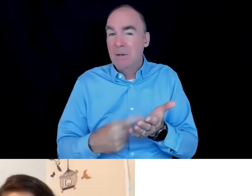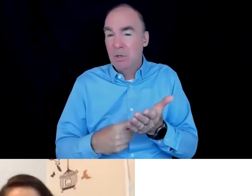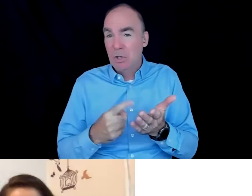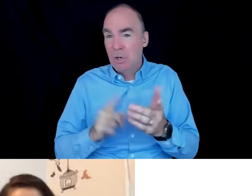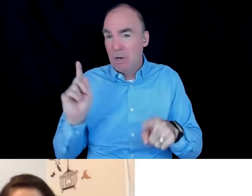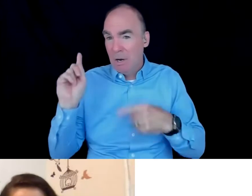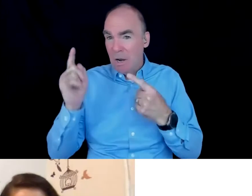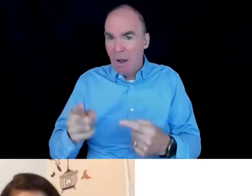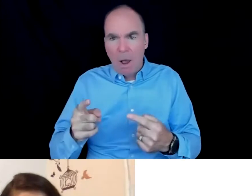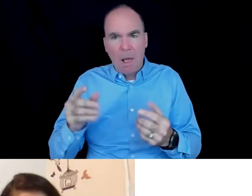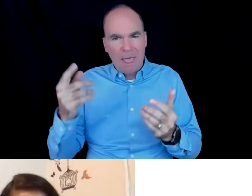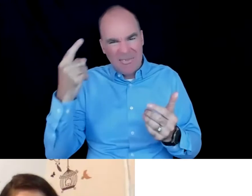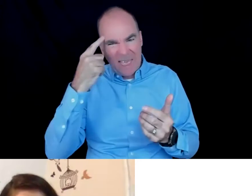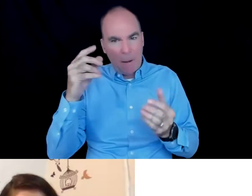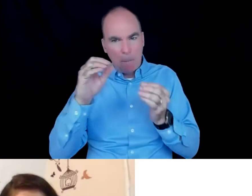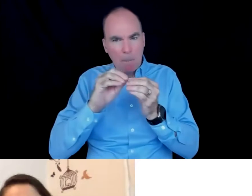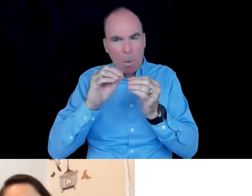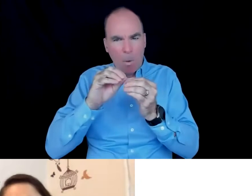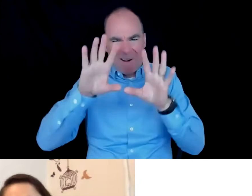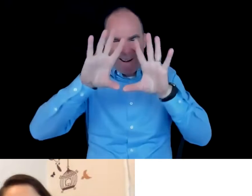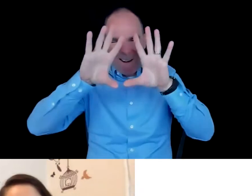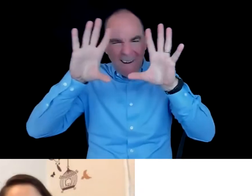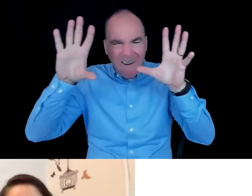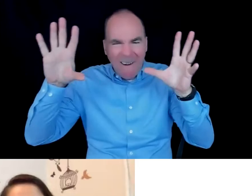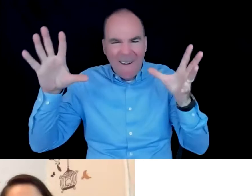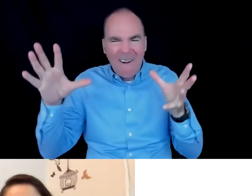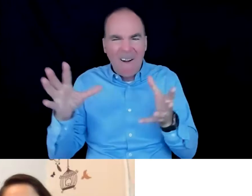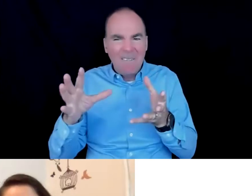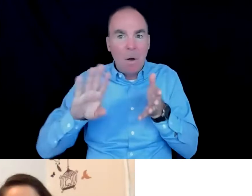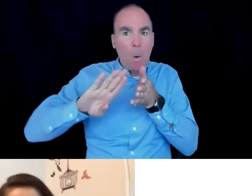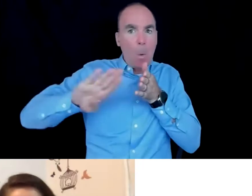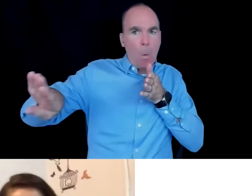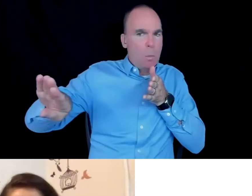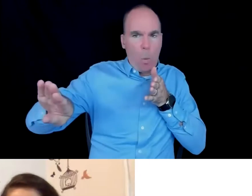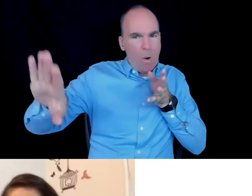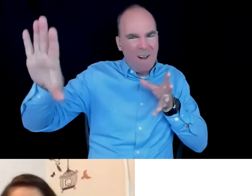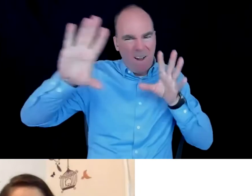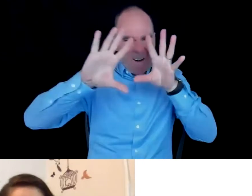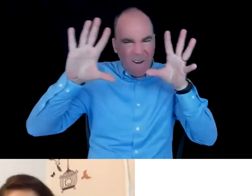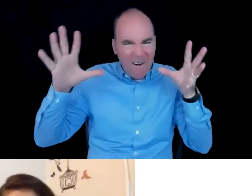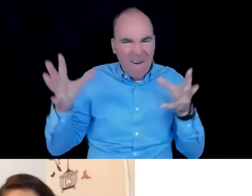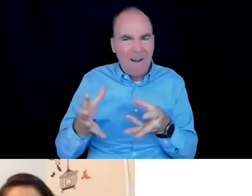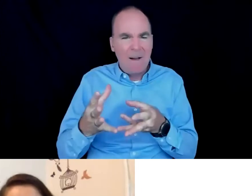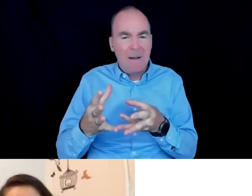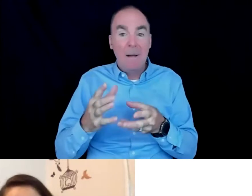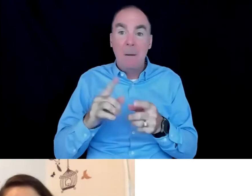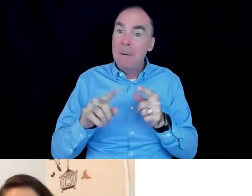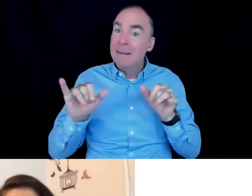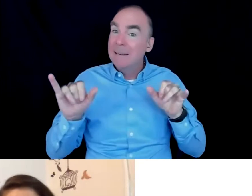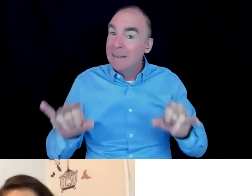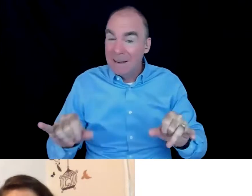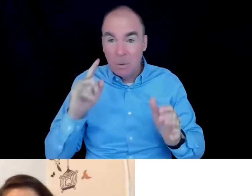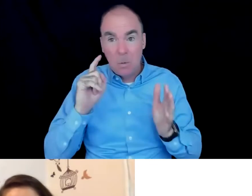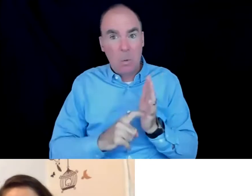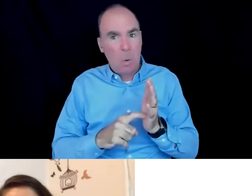Kashmir, we're still talking about the basics. There's still so much unawareness about who to seek support from. There's a lot of stigma. A lot of